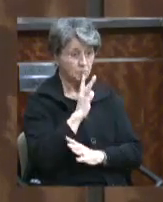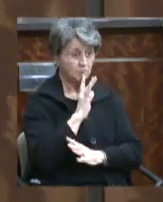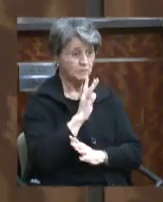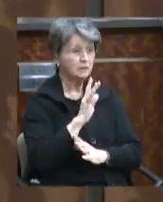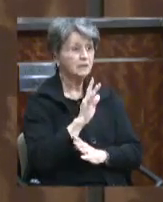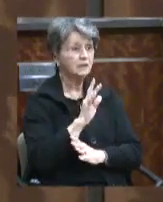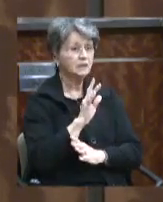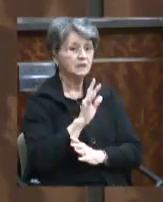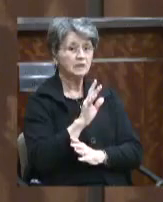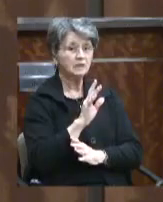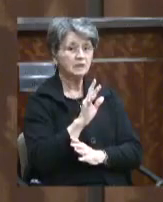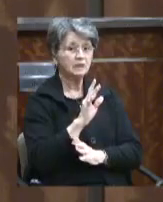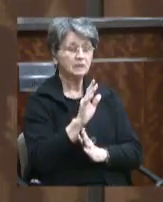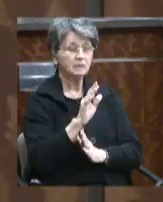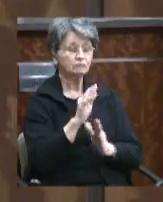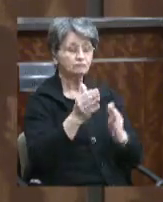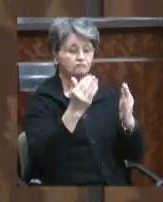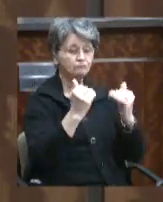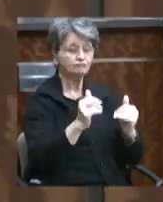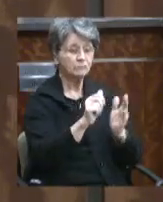Move to agenda item number